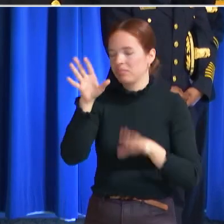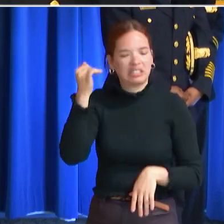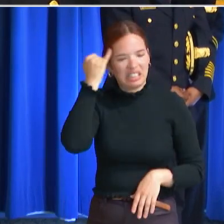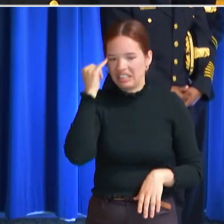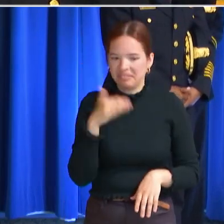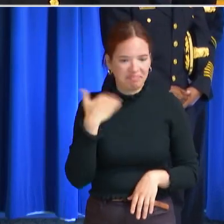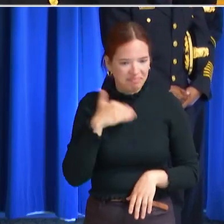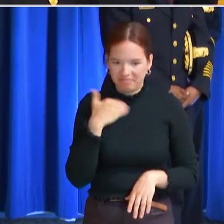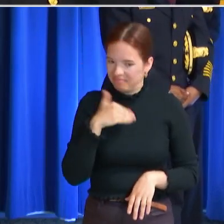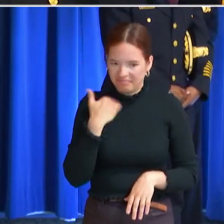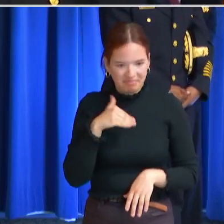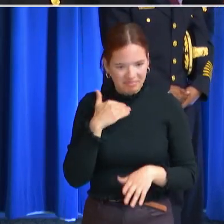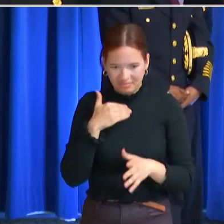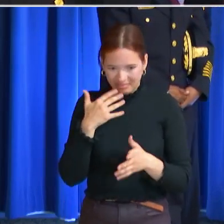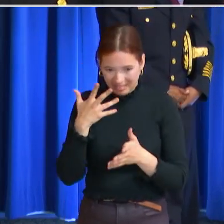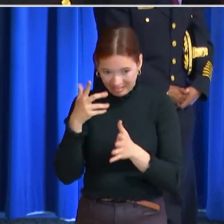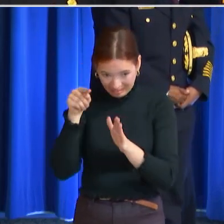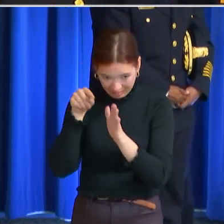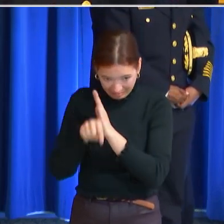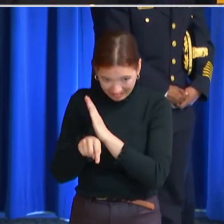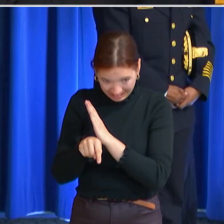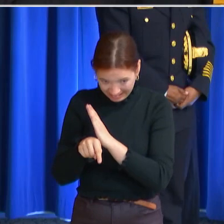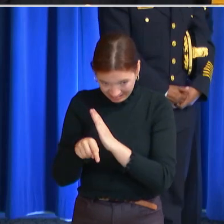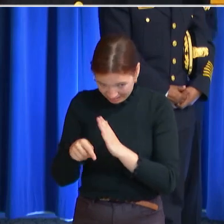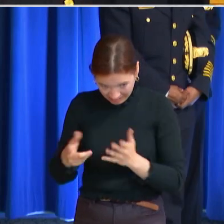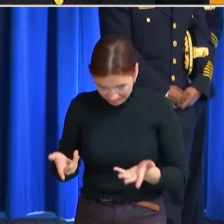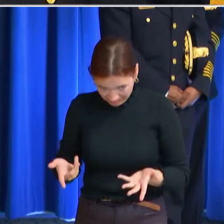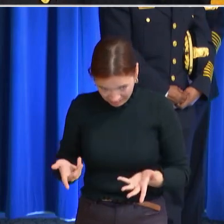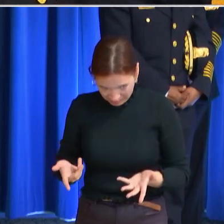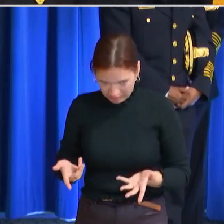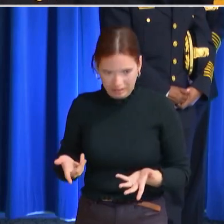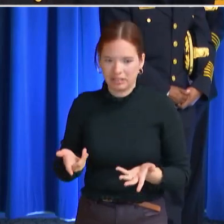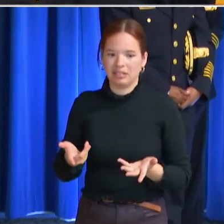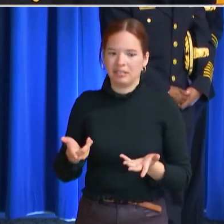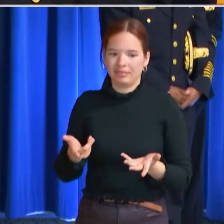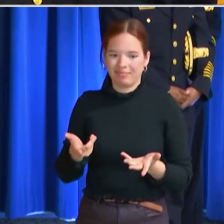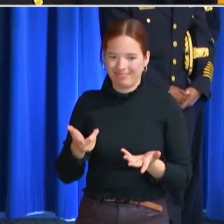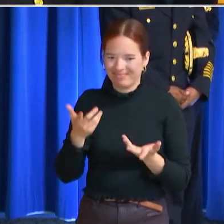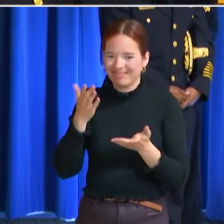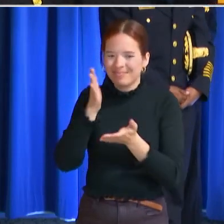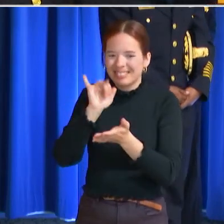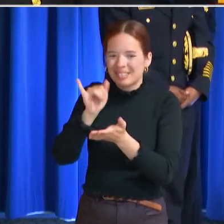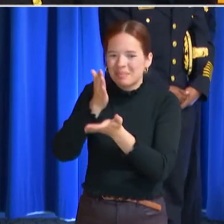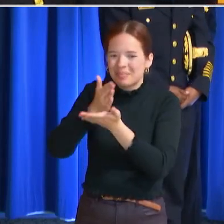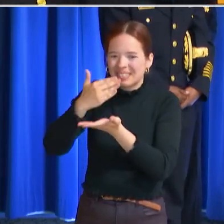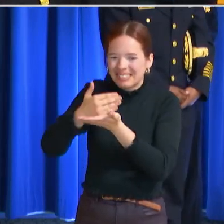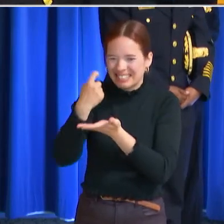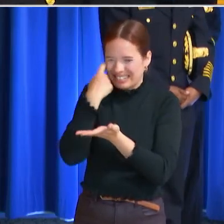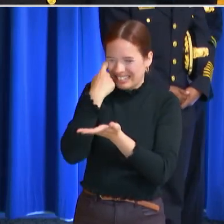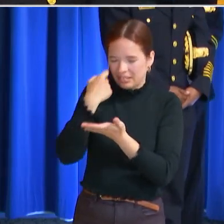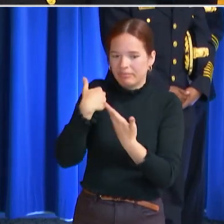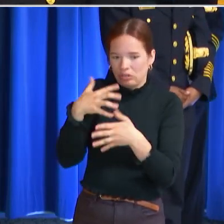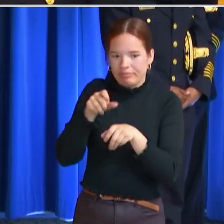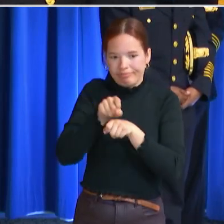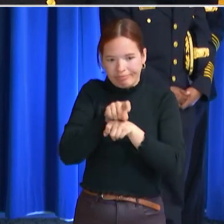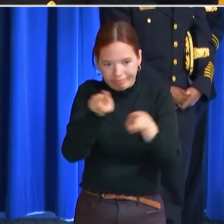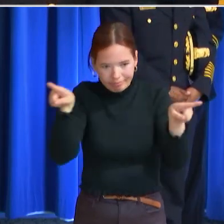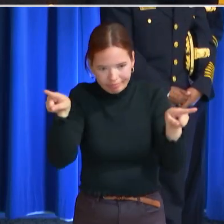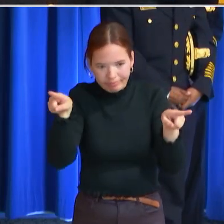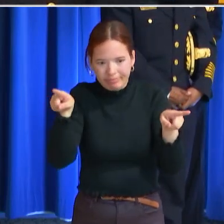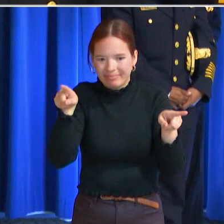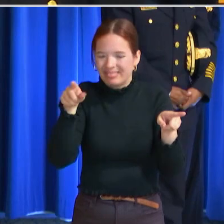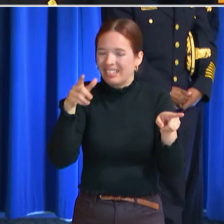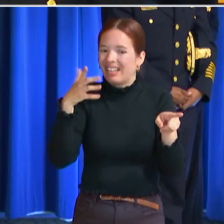that? I don't know all the details because the budget reports just came out, but I think any efforts